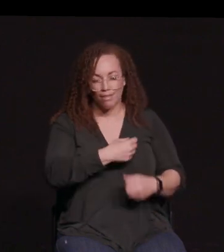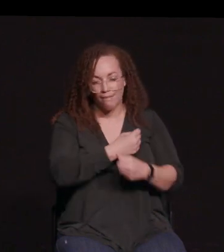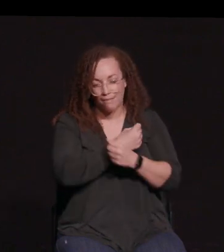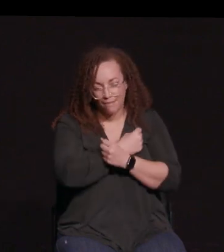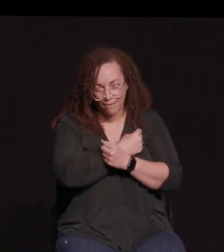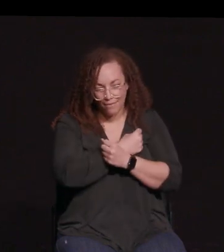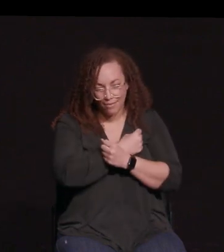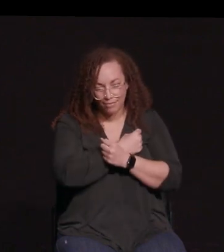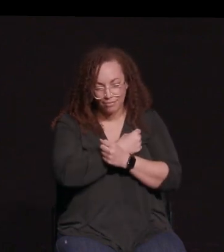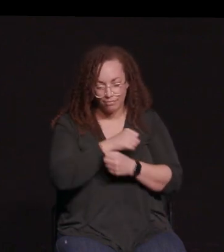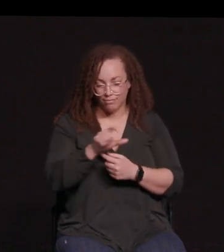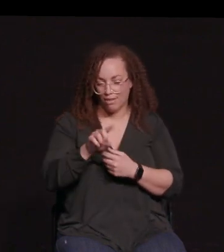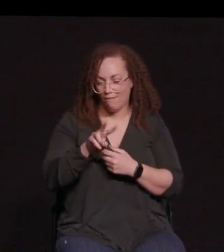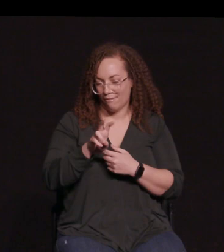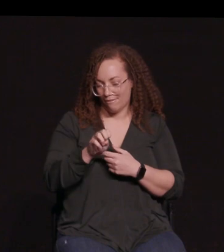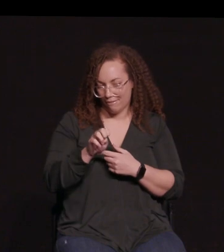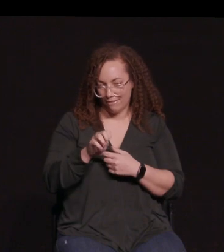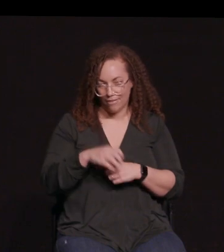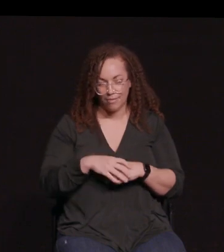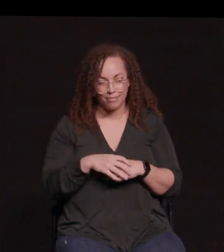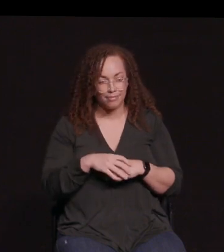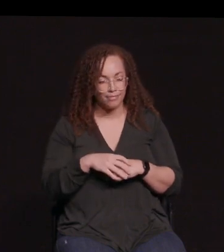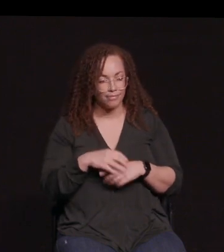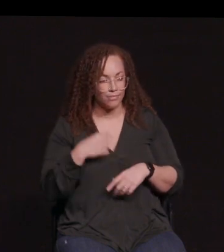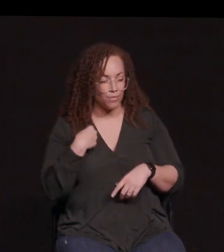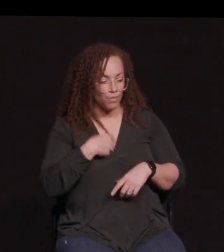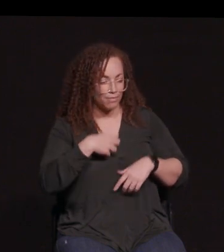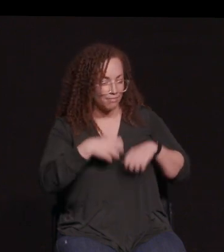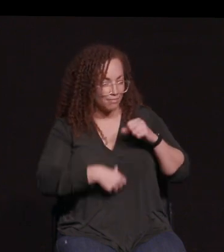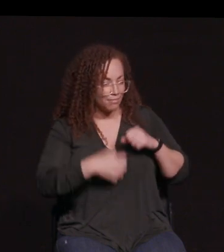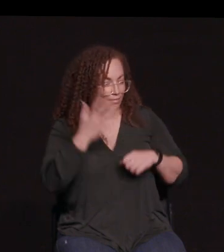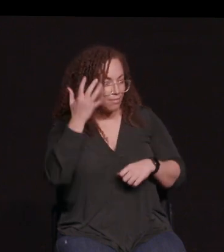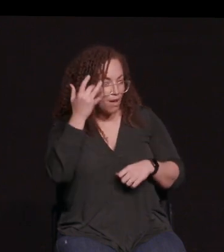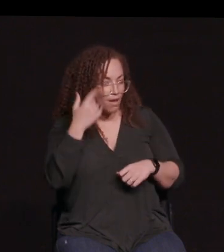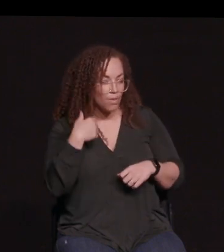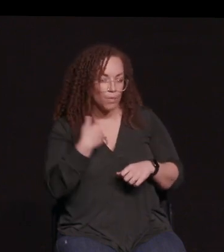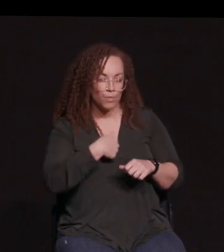And we grieve because we remember.